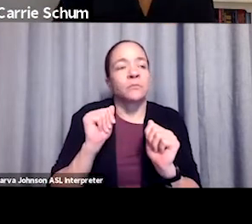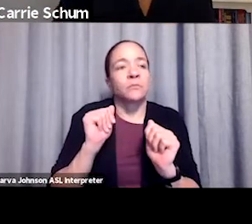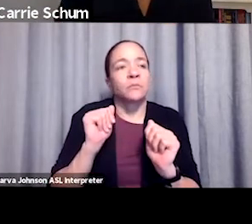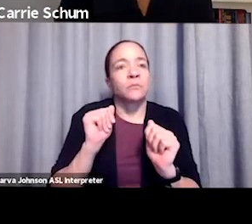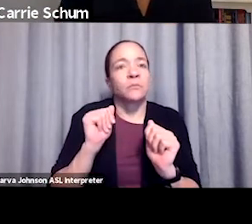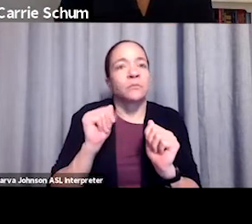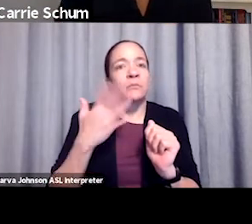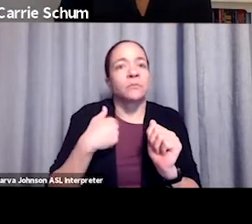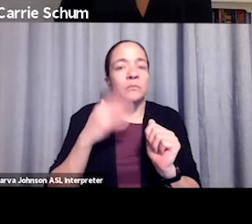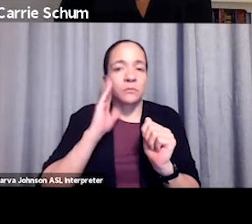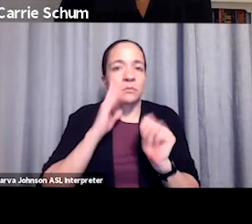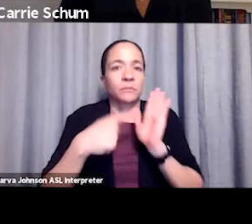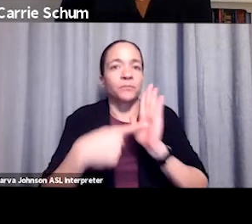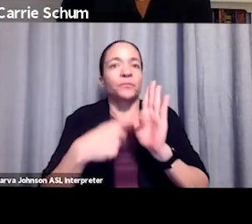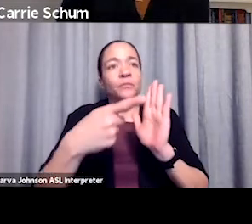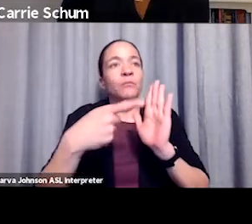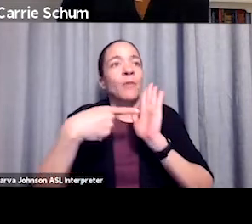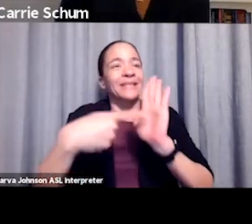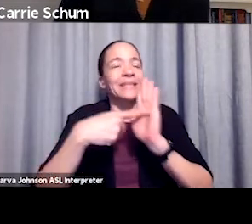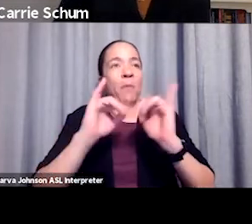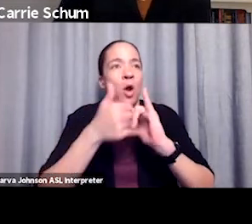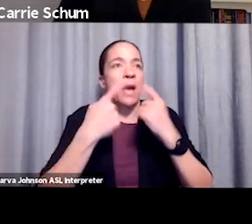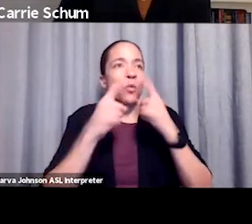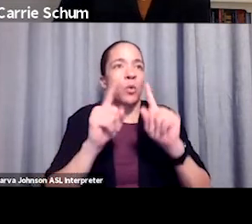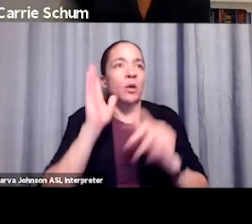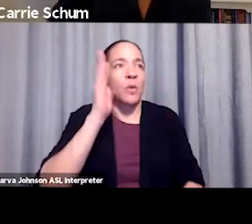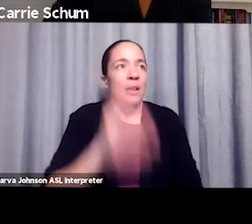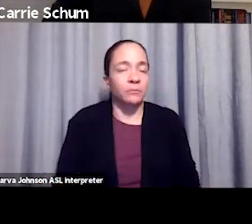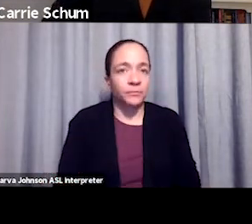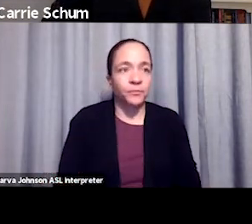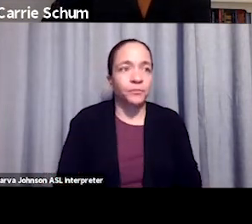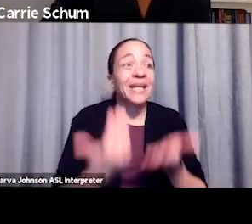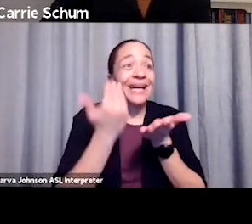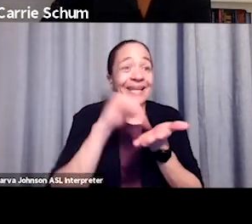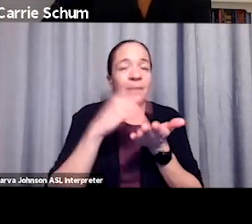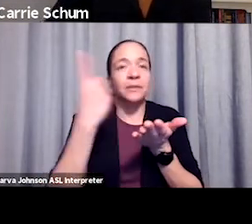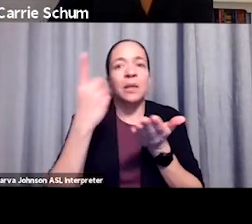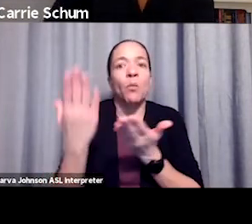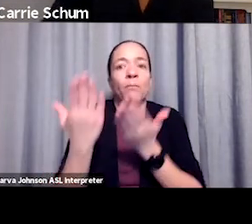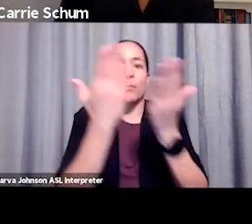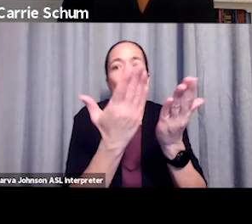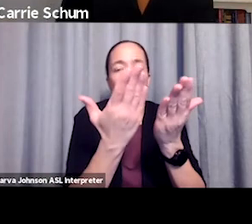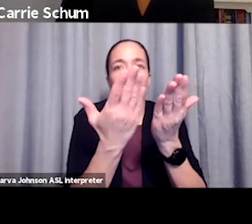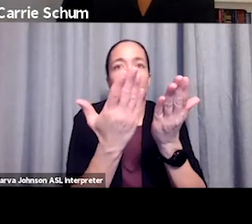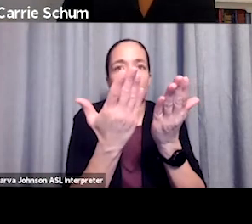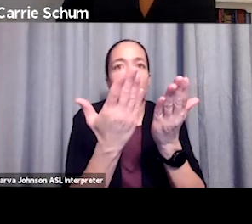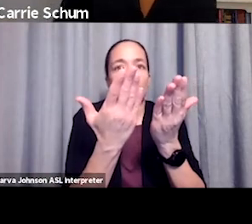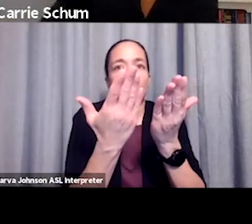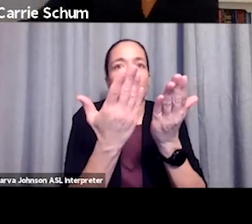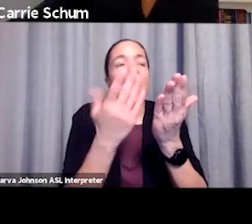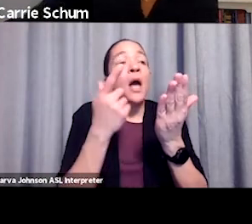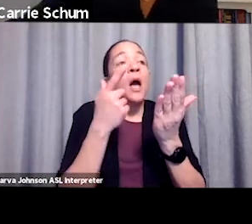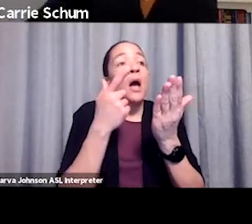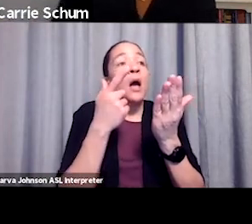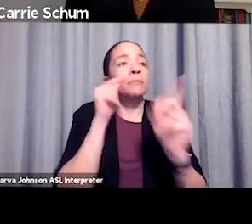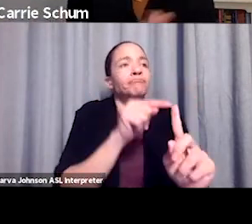And we're going to show you an example of how this could work. And again, this was something somebody had brought up when we looked at living wage.